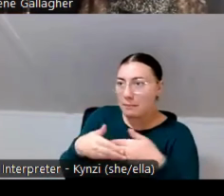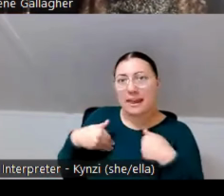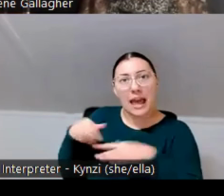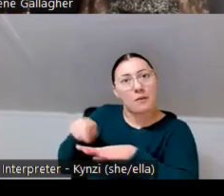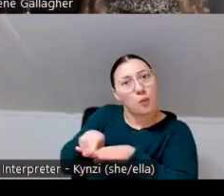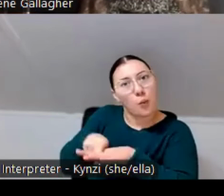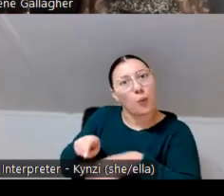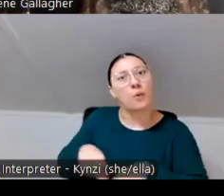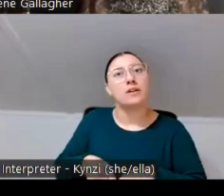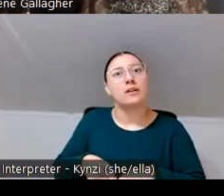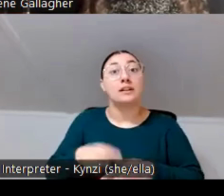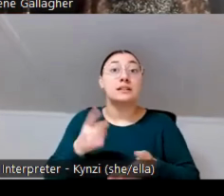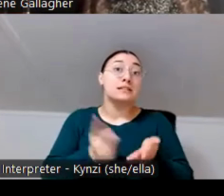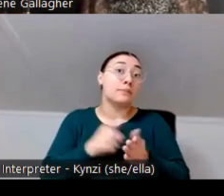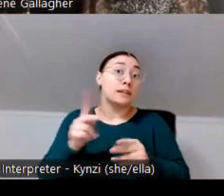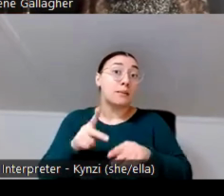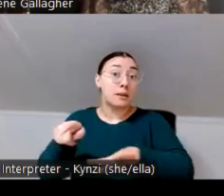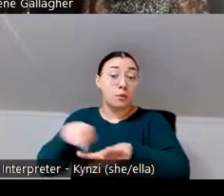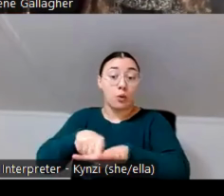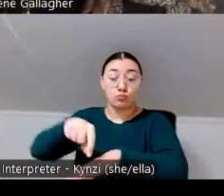1.